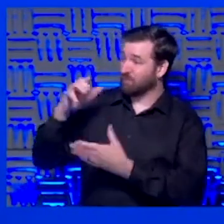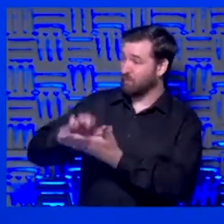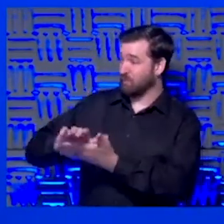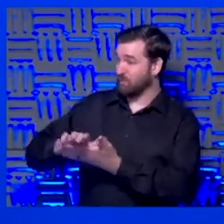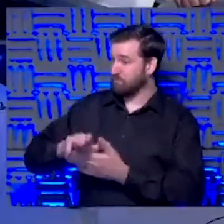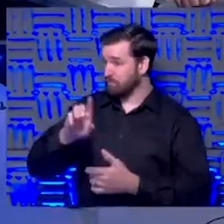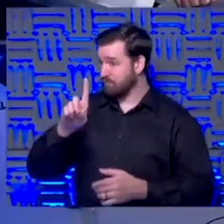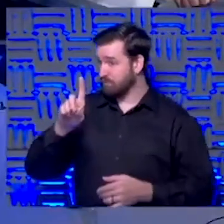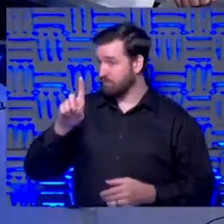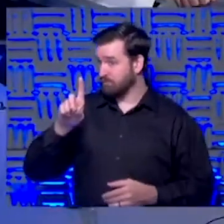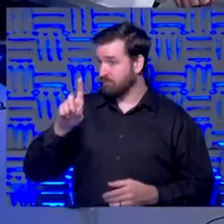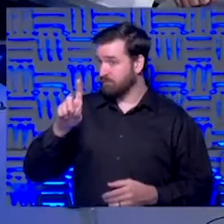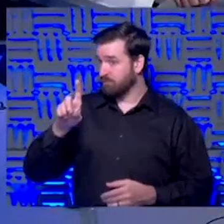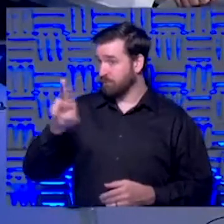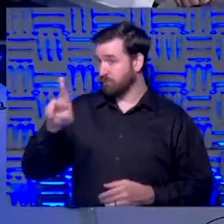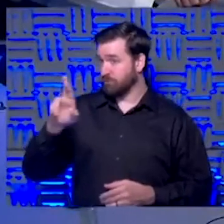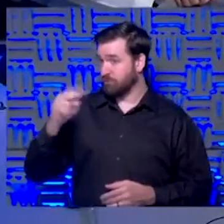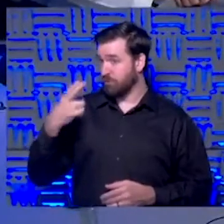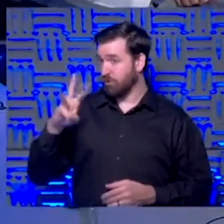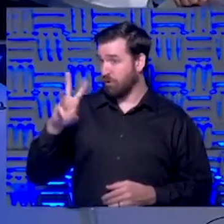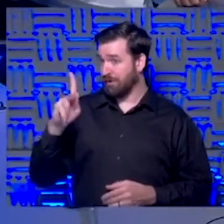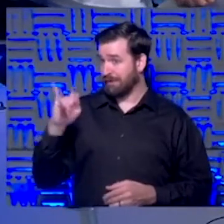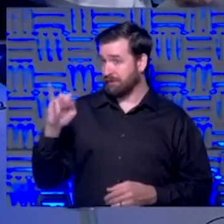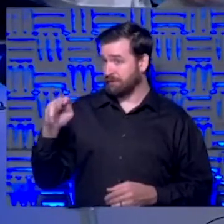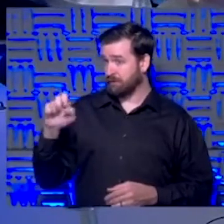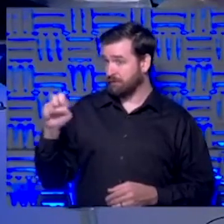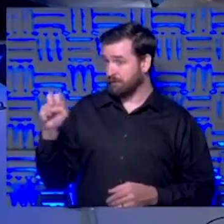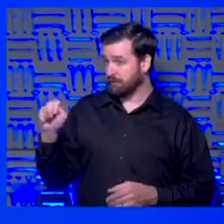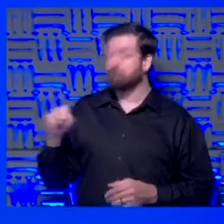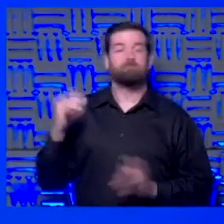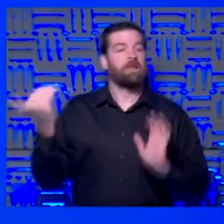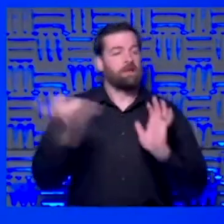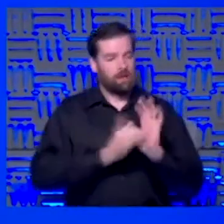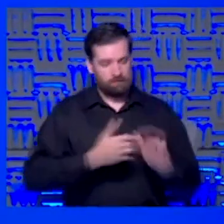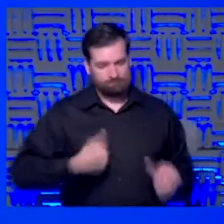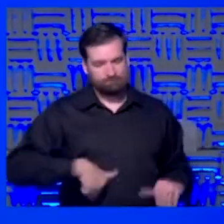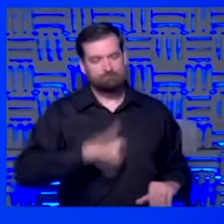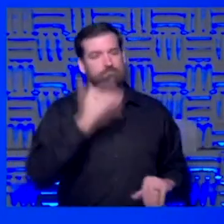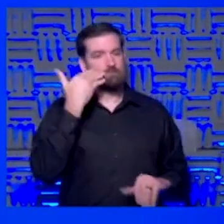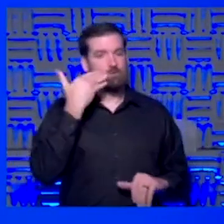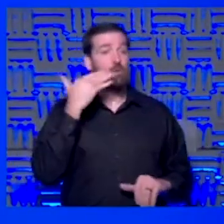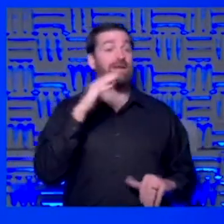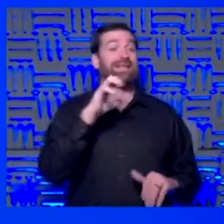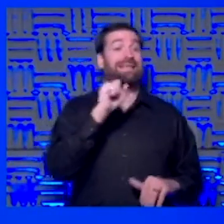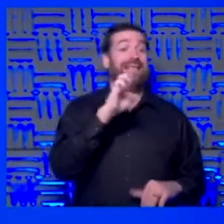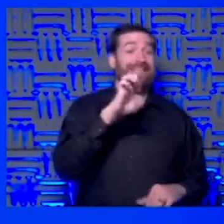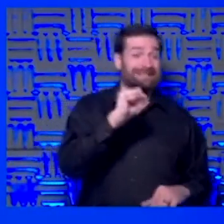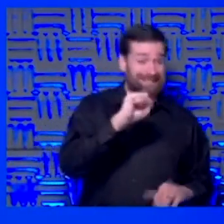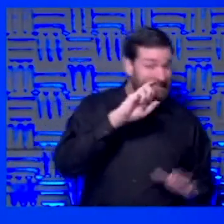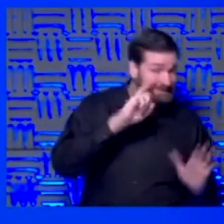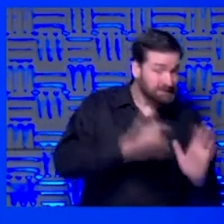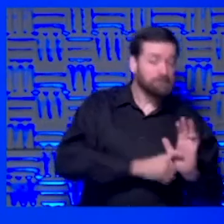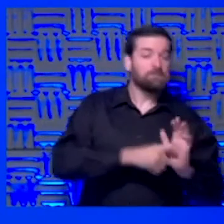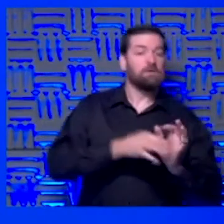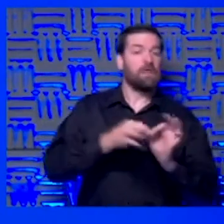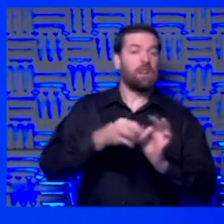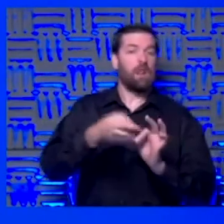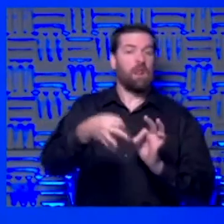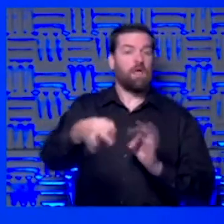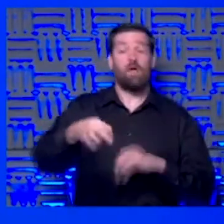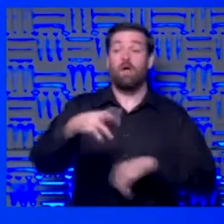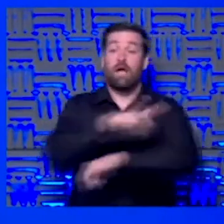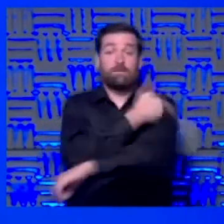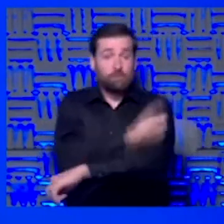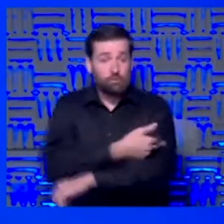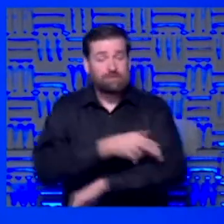thoughts on that as well? Yeah, no, absolutely. We know, again, the cases will lag a few days behind. Hospitalizations will probably lag 7 to